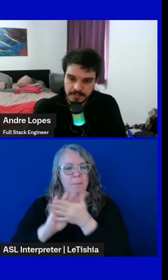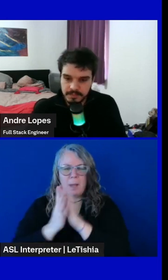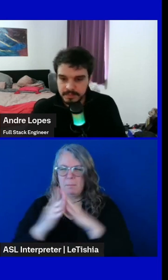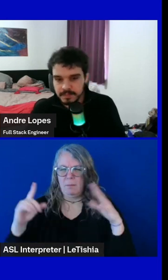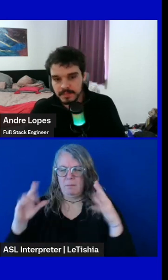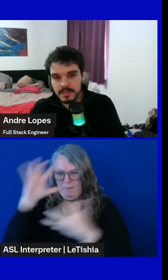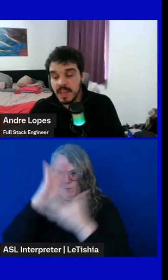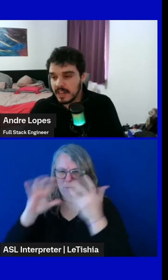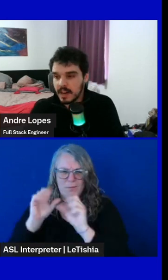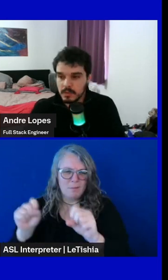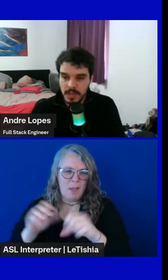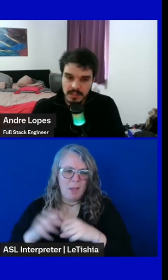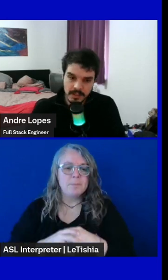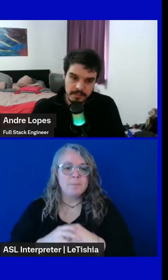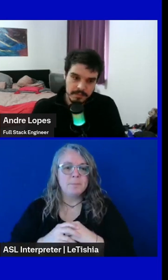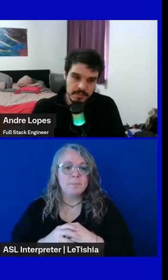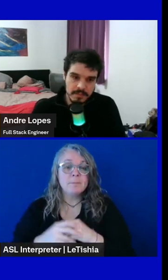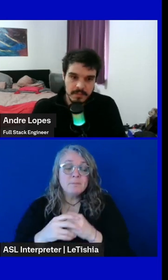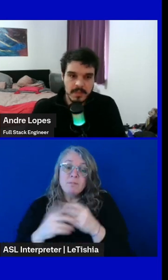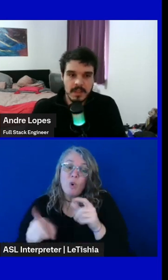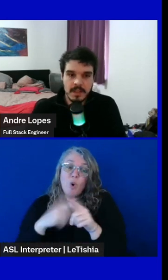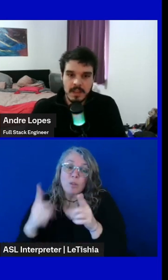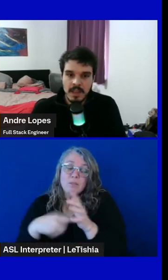confusing and hard to maintain.